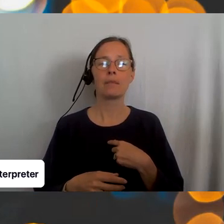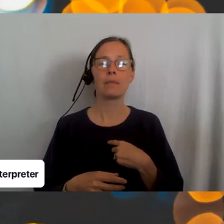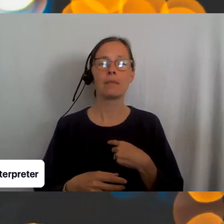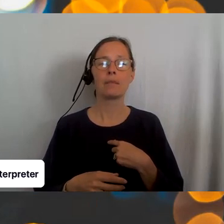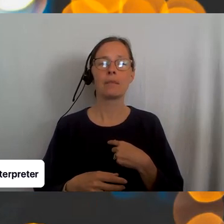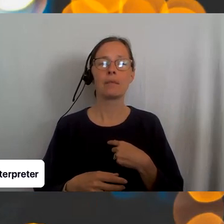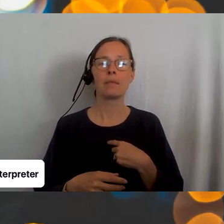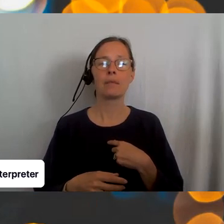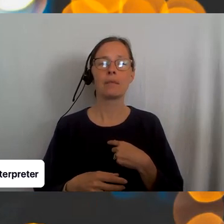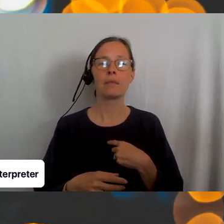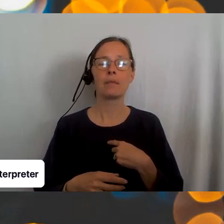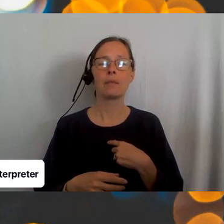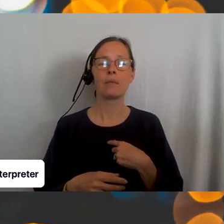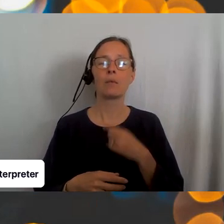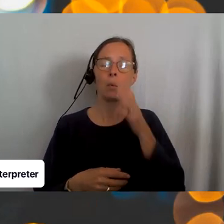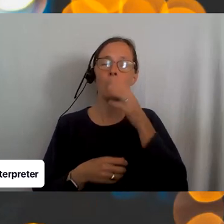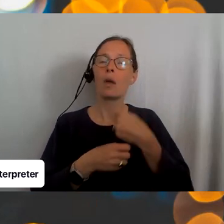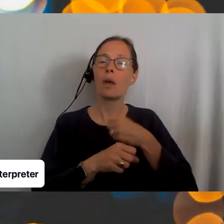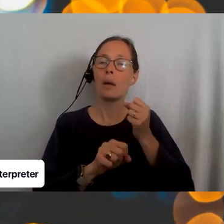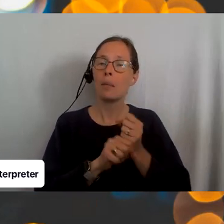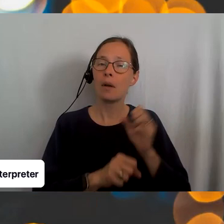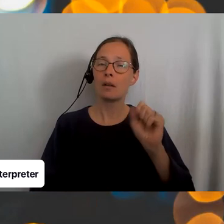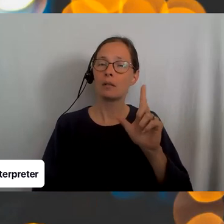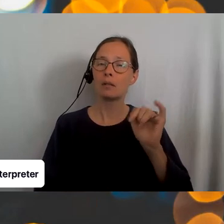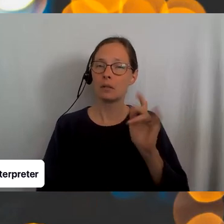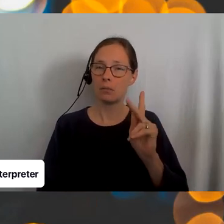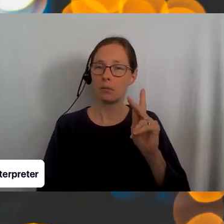do a slip knot. So just loop around